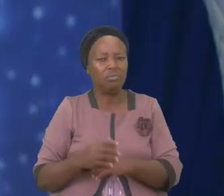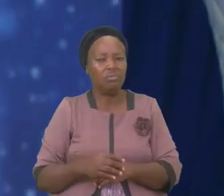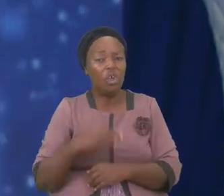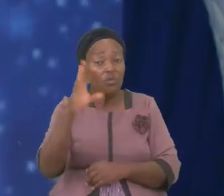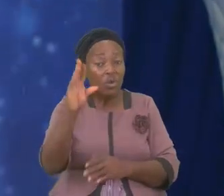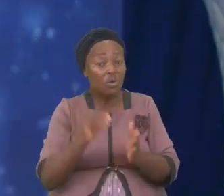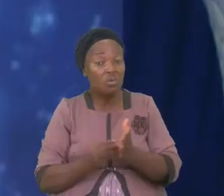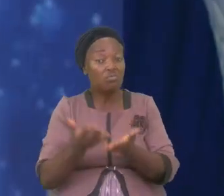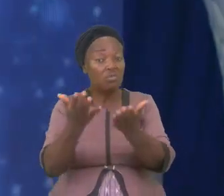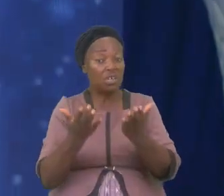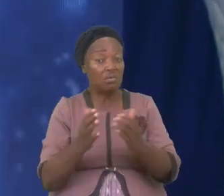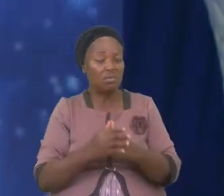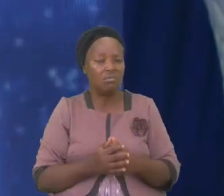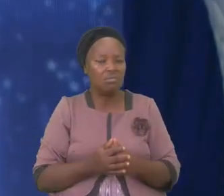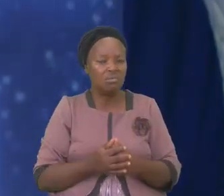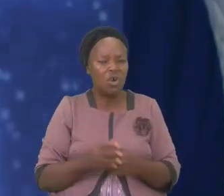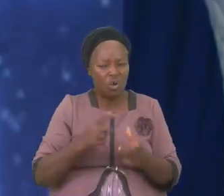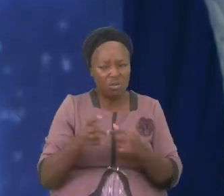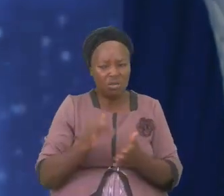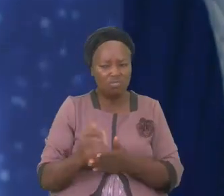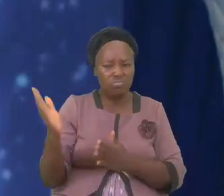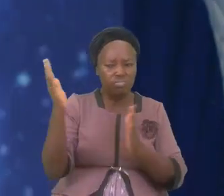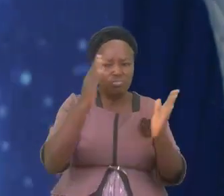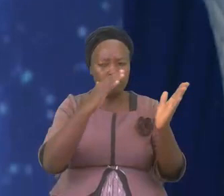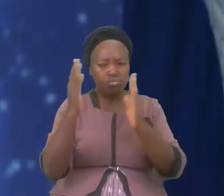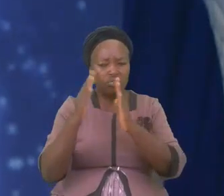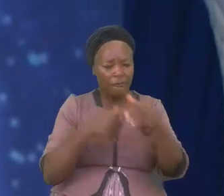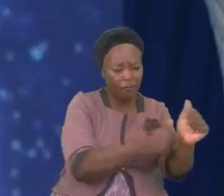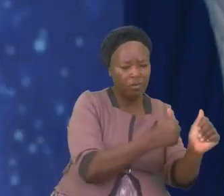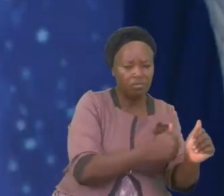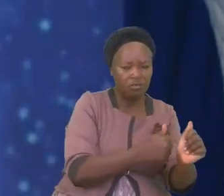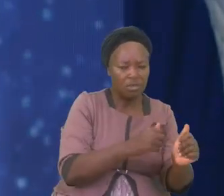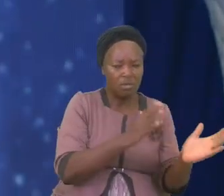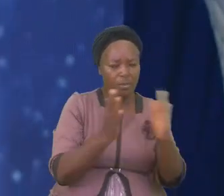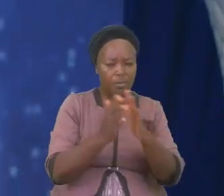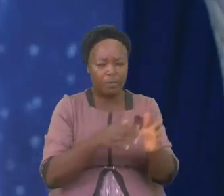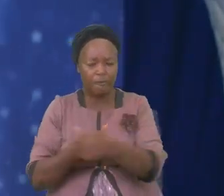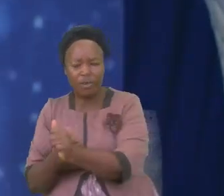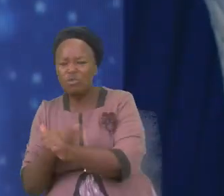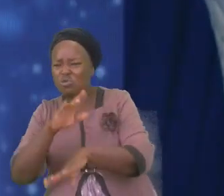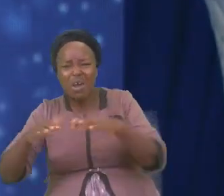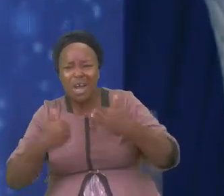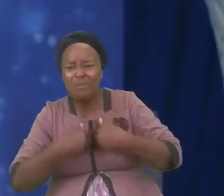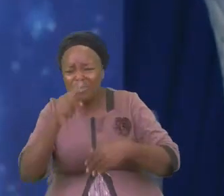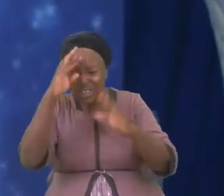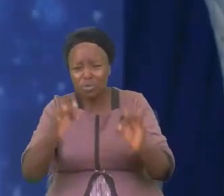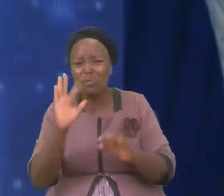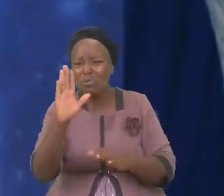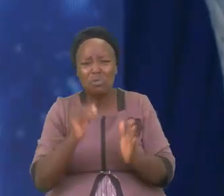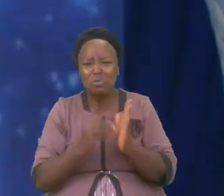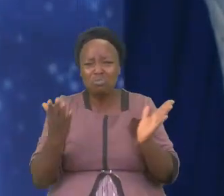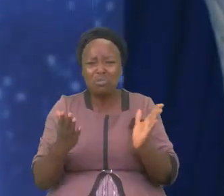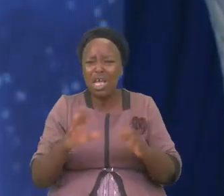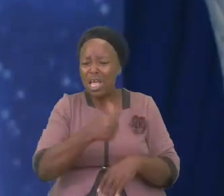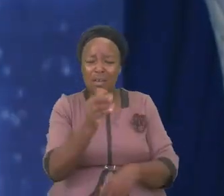there? You don't have any mind of yours, any soul of yours, any plan of yours, any